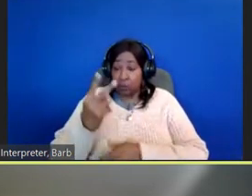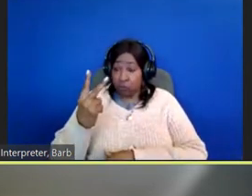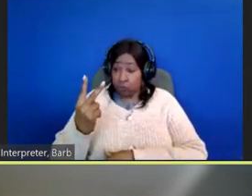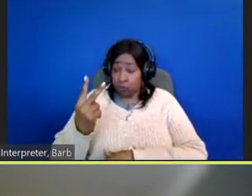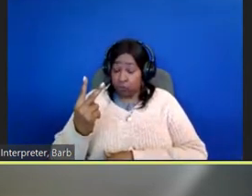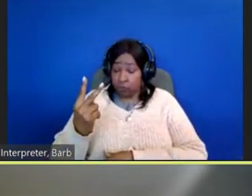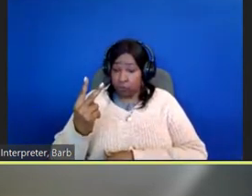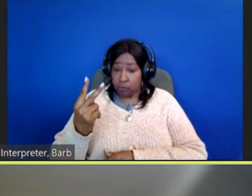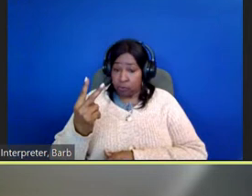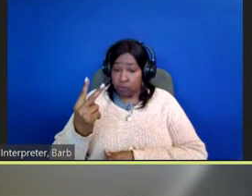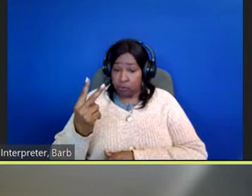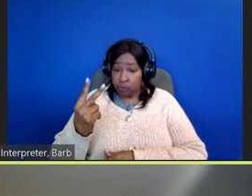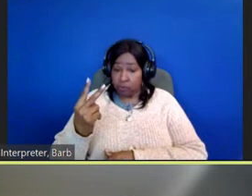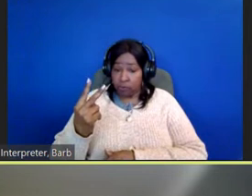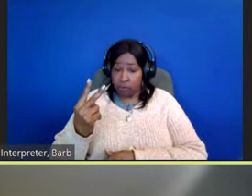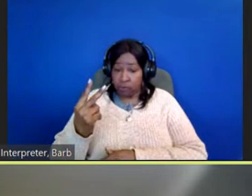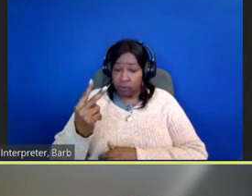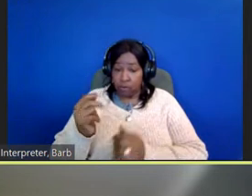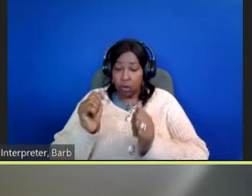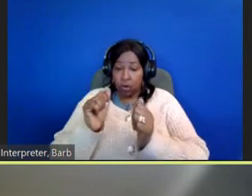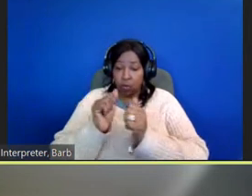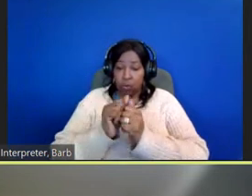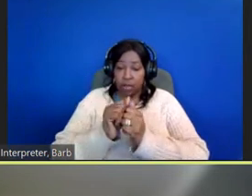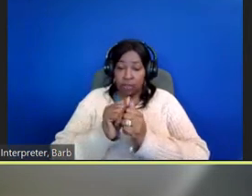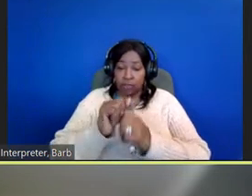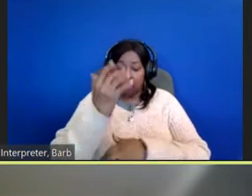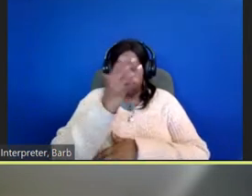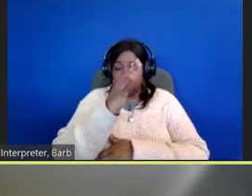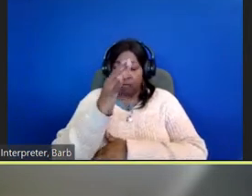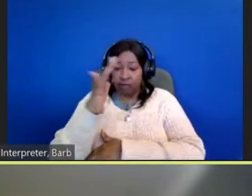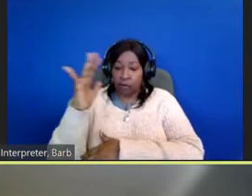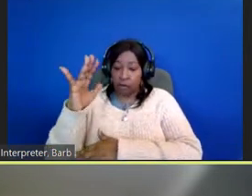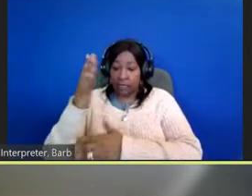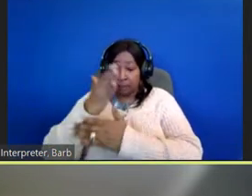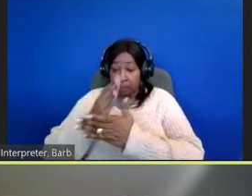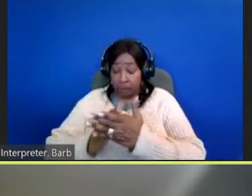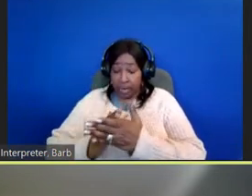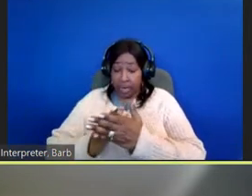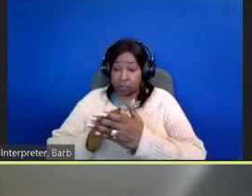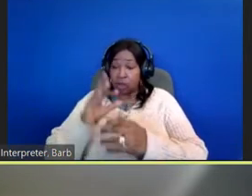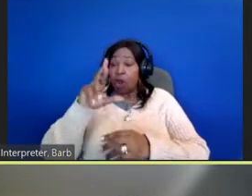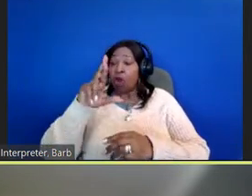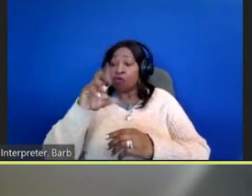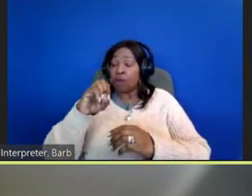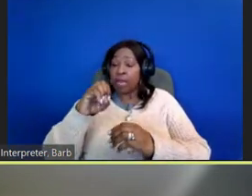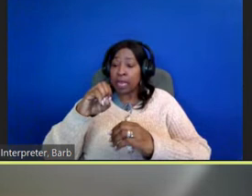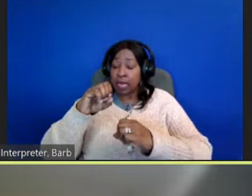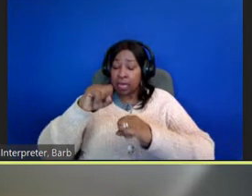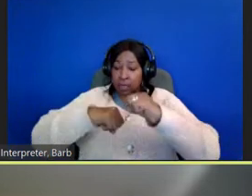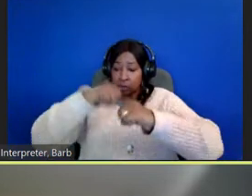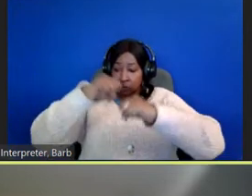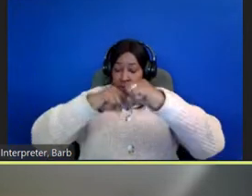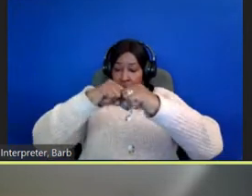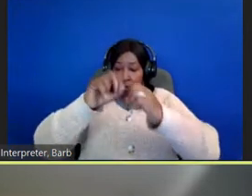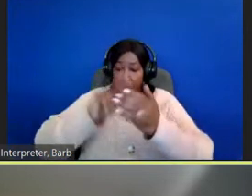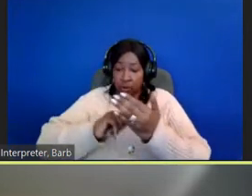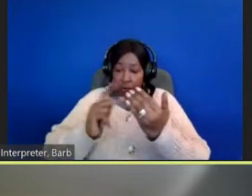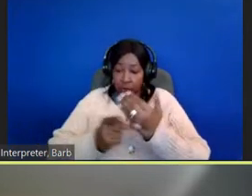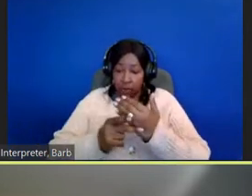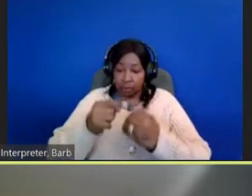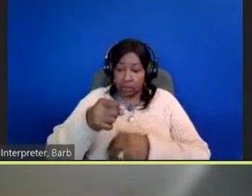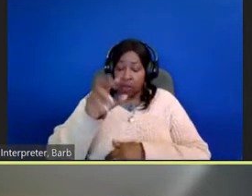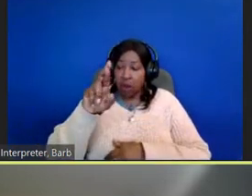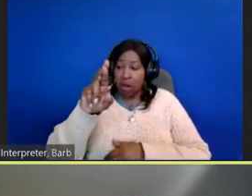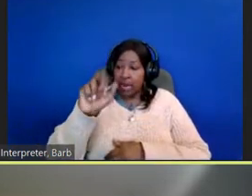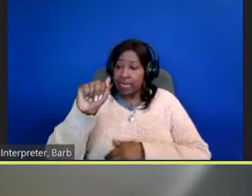with the Forest Branch Reconstruction Program, where we have the Racine Station funded and ready